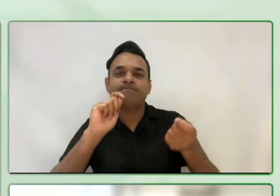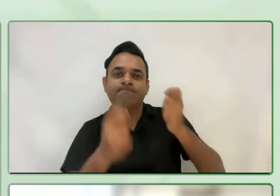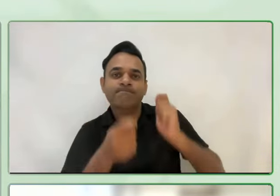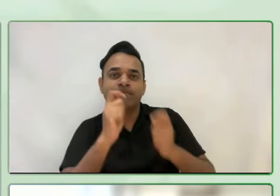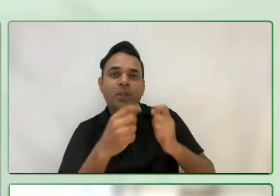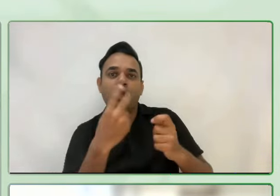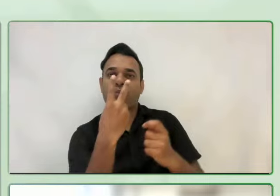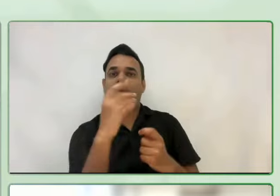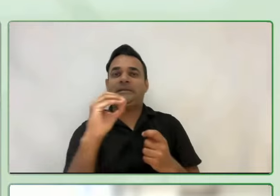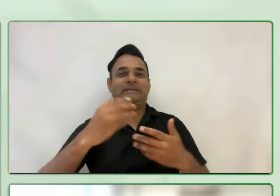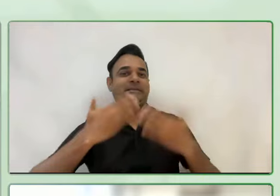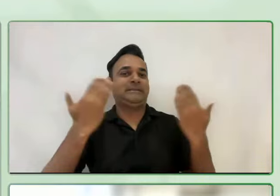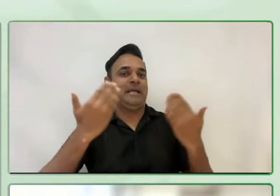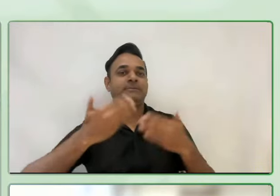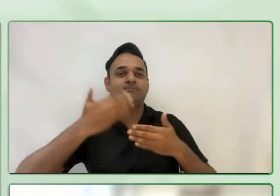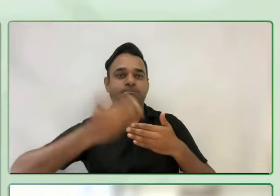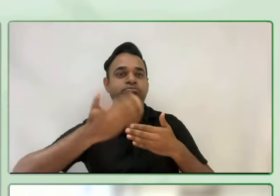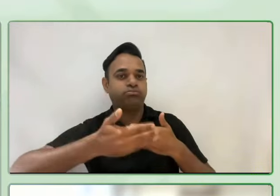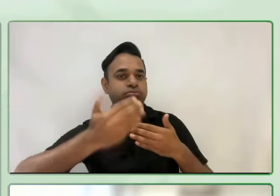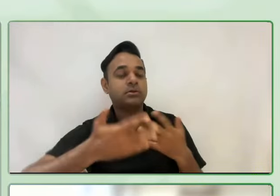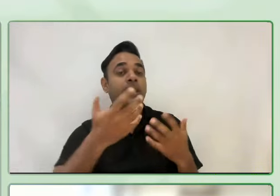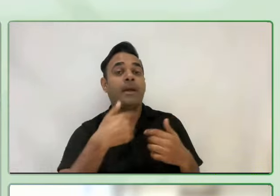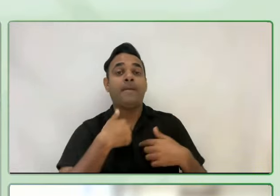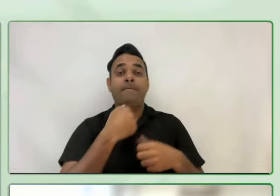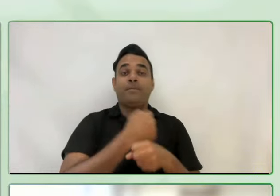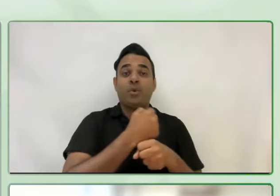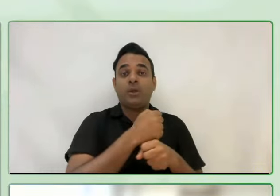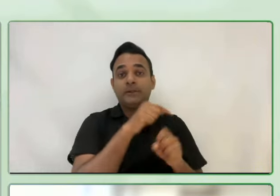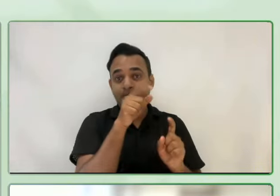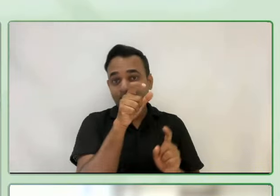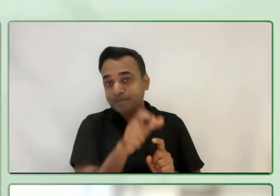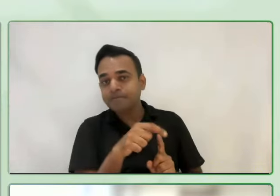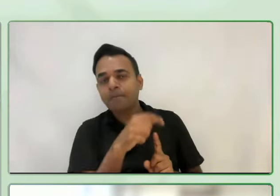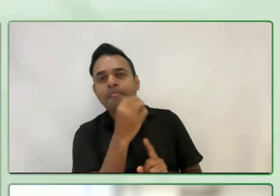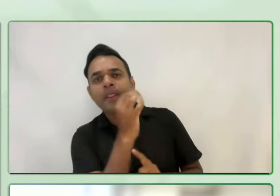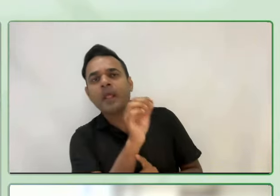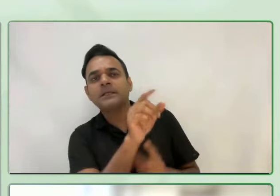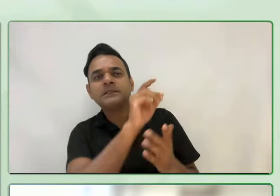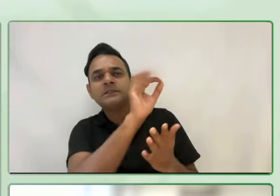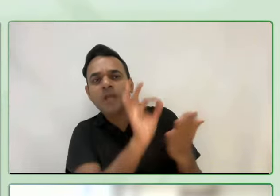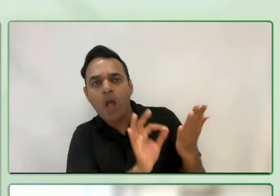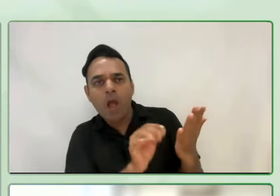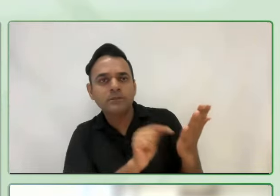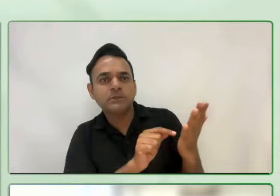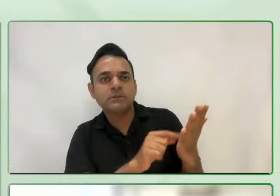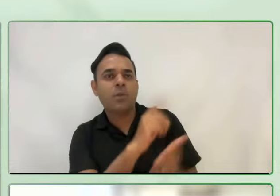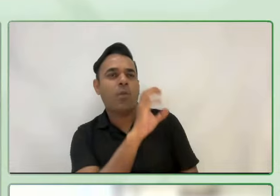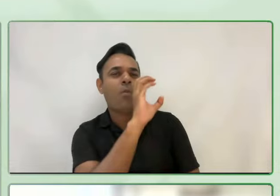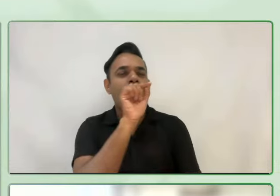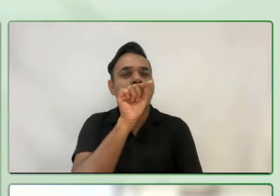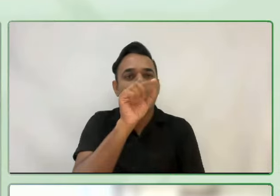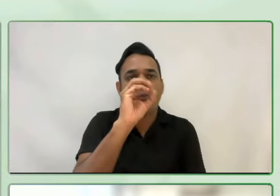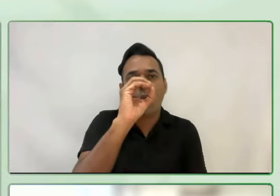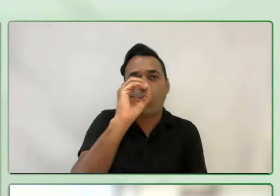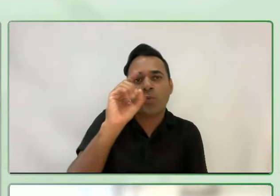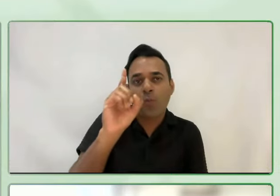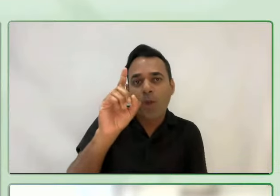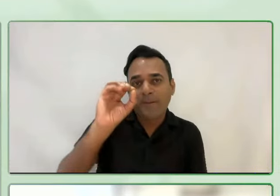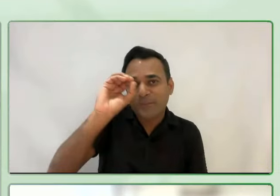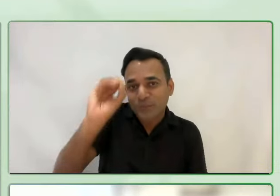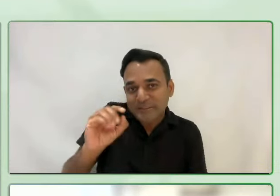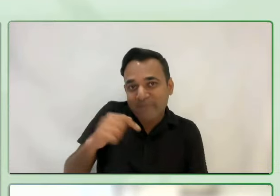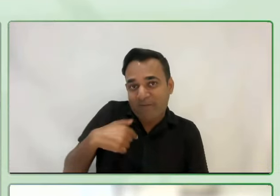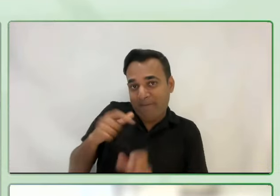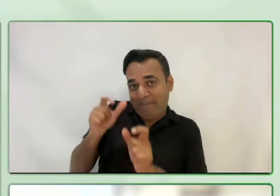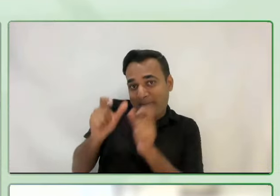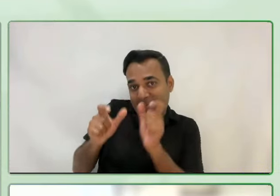99% of your people who you can trust, that they're actually going to simply focus on what would make it easier for me to do my job. And